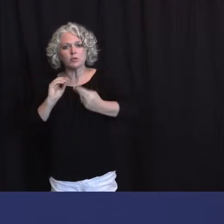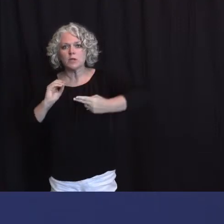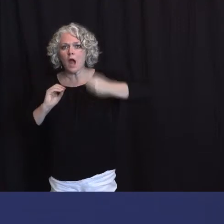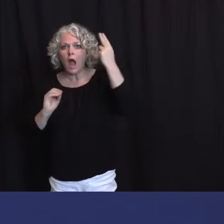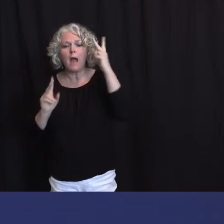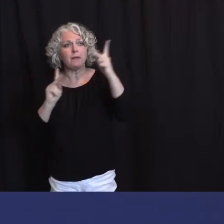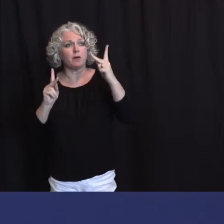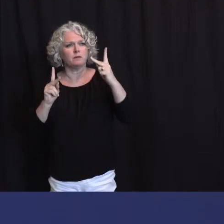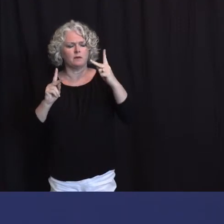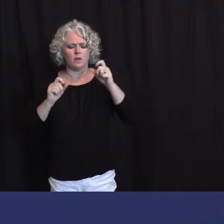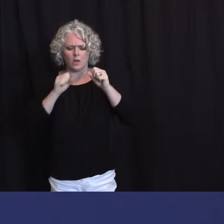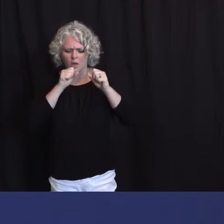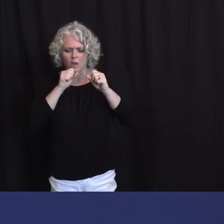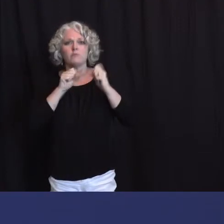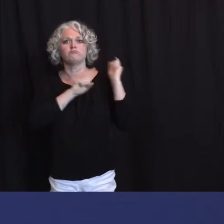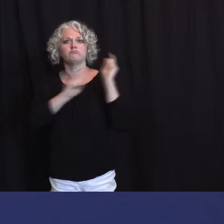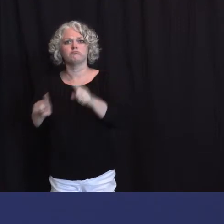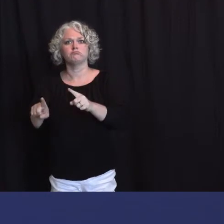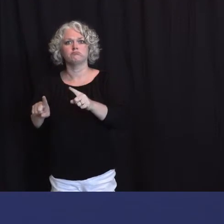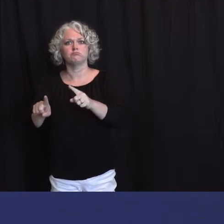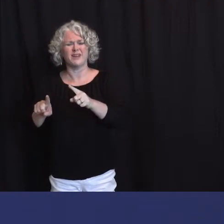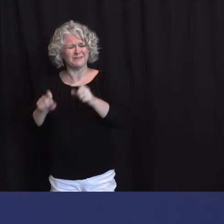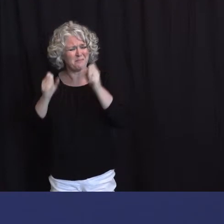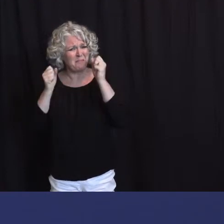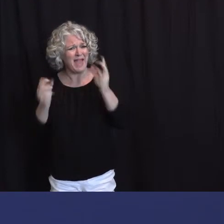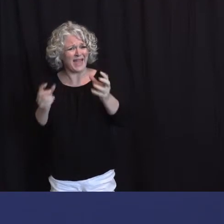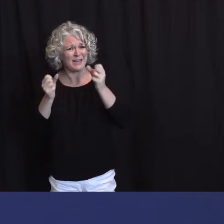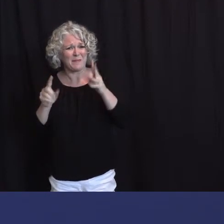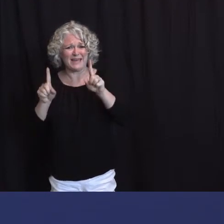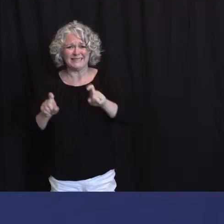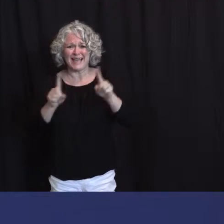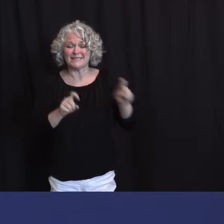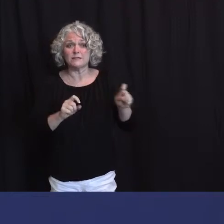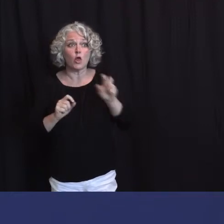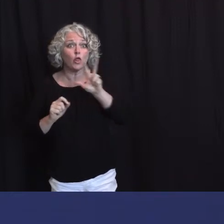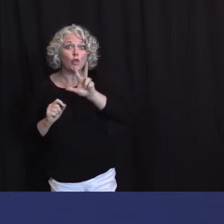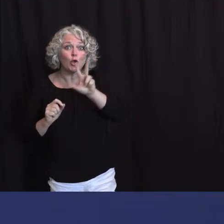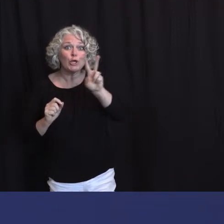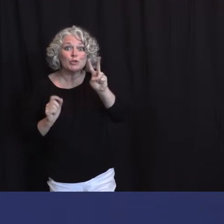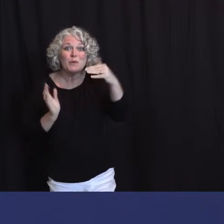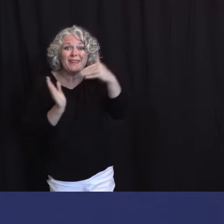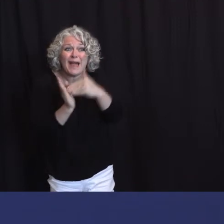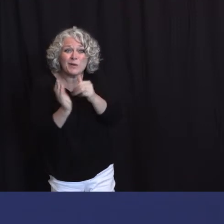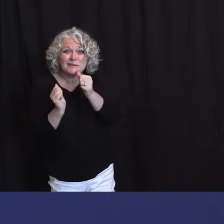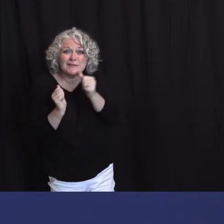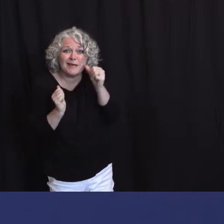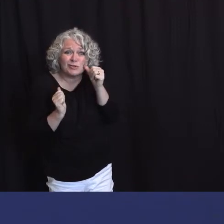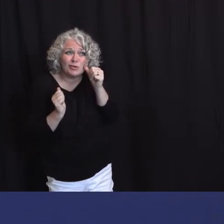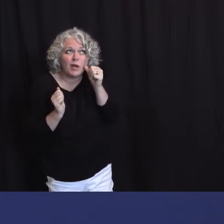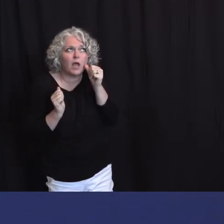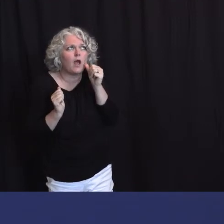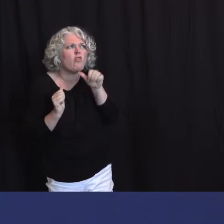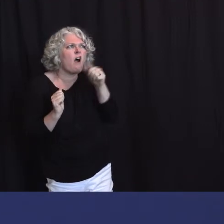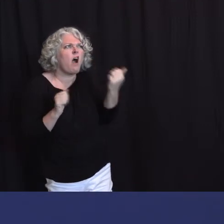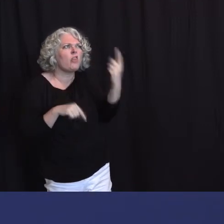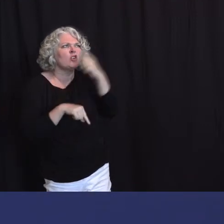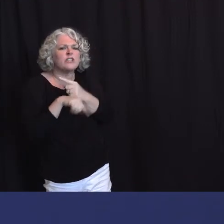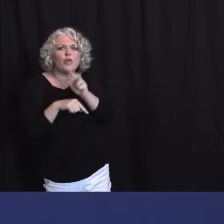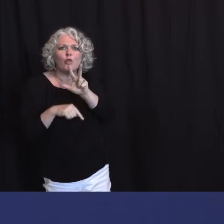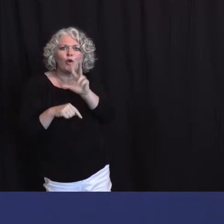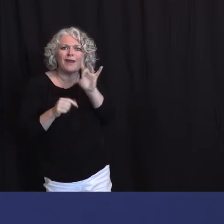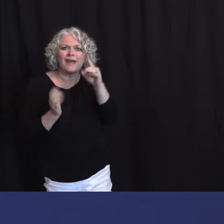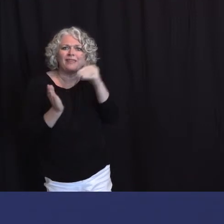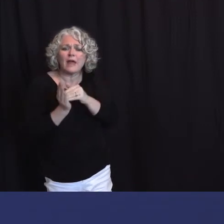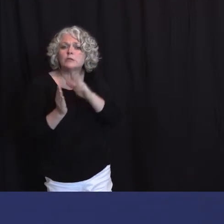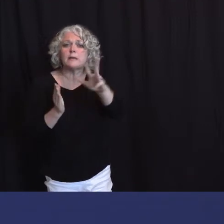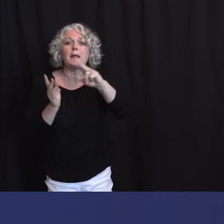of, 26,234 tests. Yesterday, over 32,000. The day before, over 38,000. So people are still going